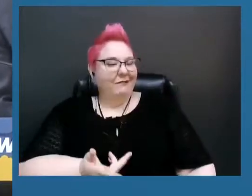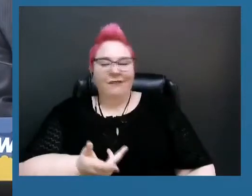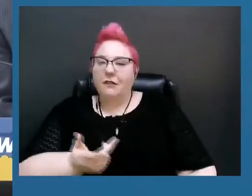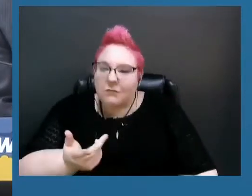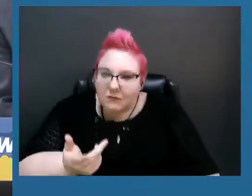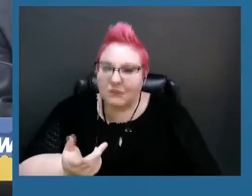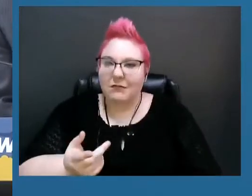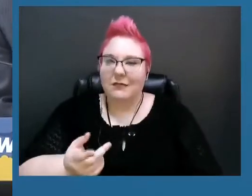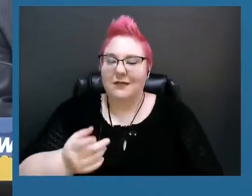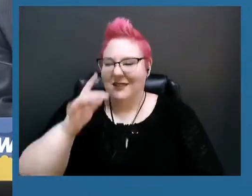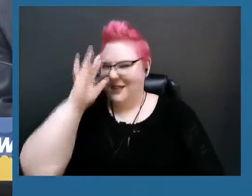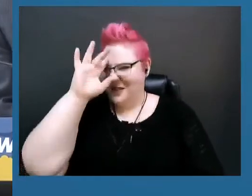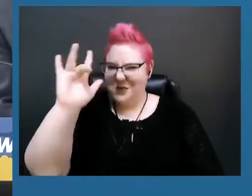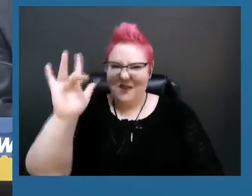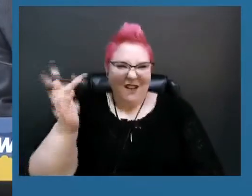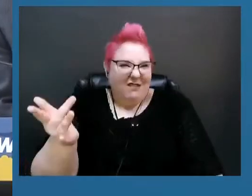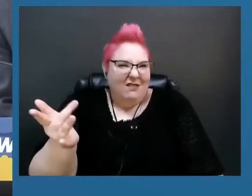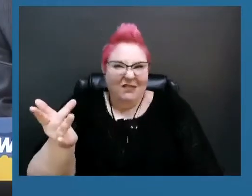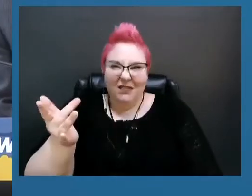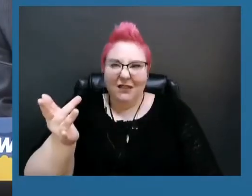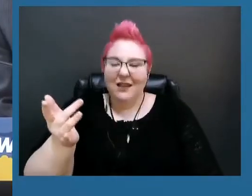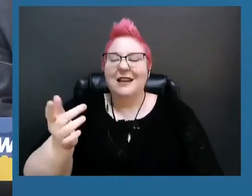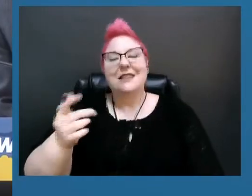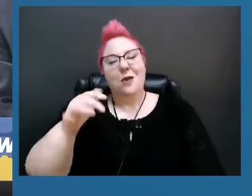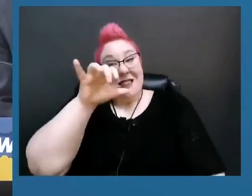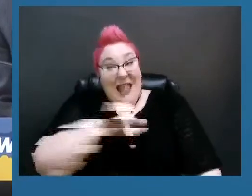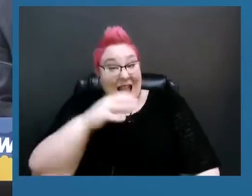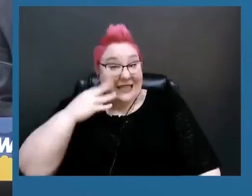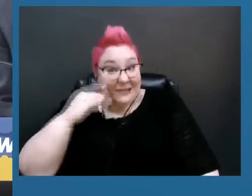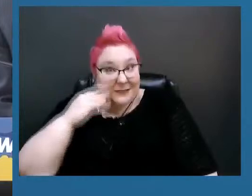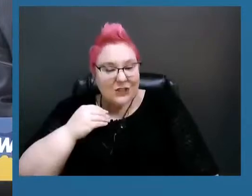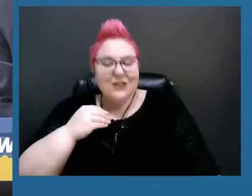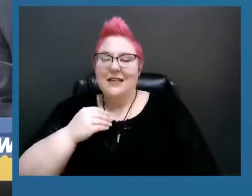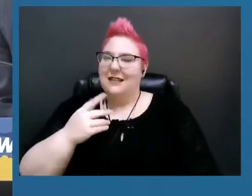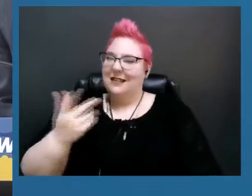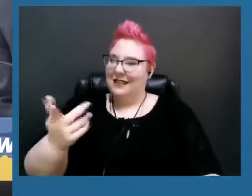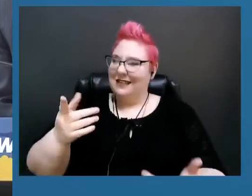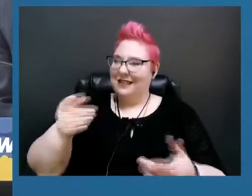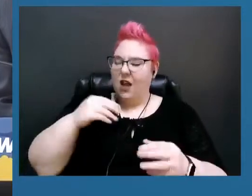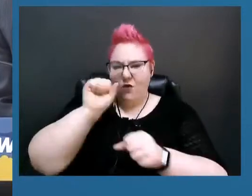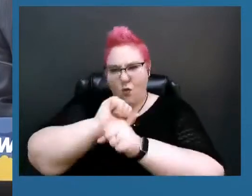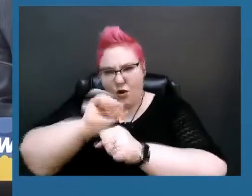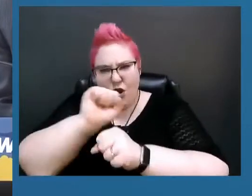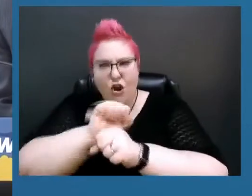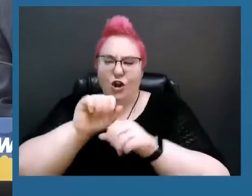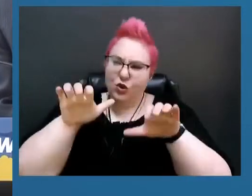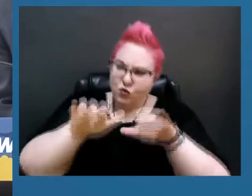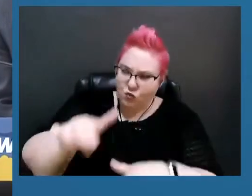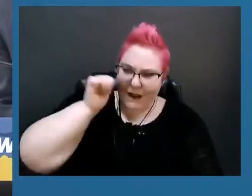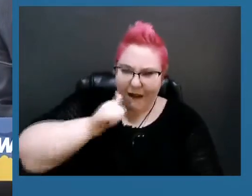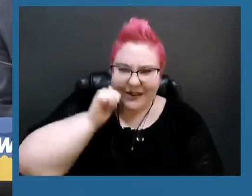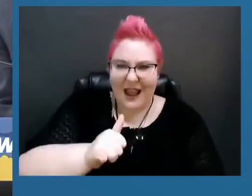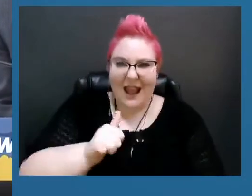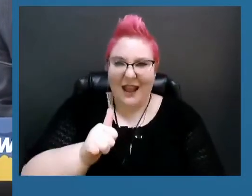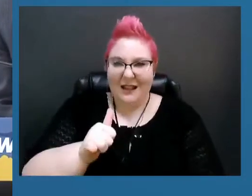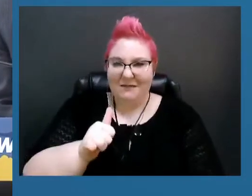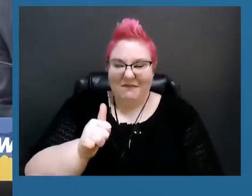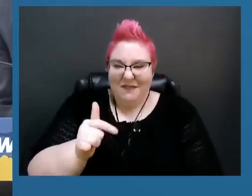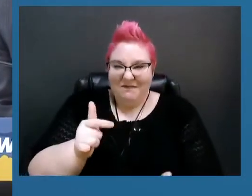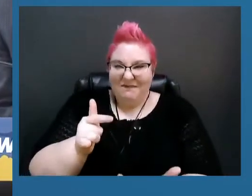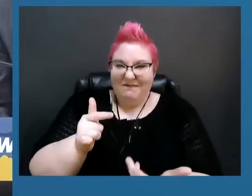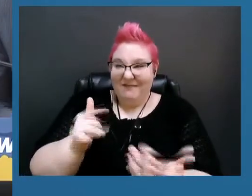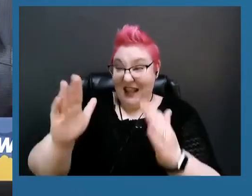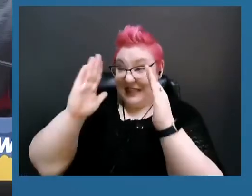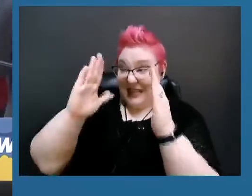from that experience of working hard, kind of unsung, getting the job done every single day with me